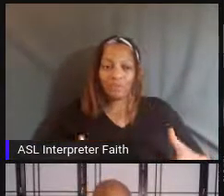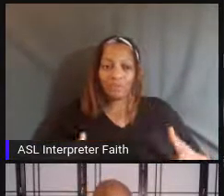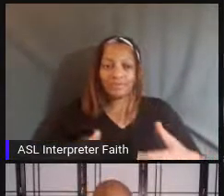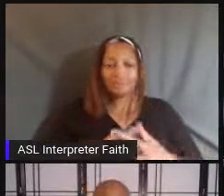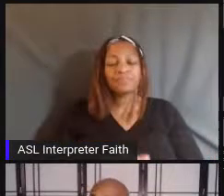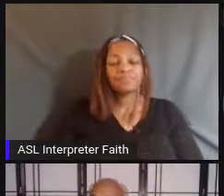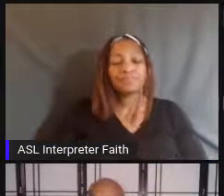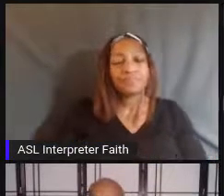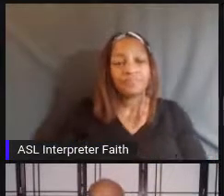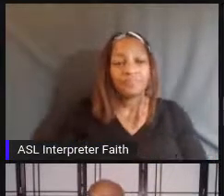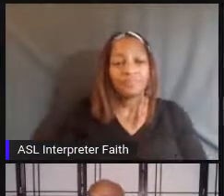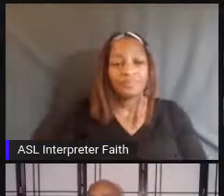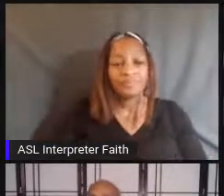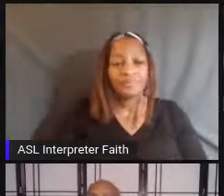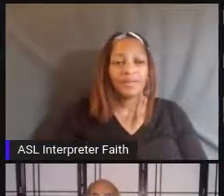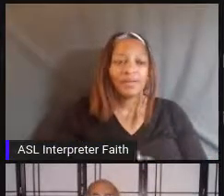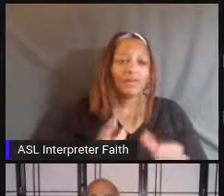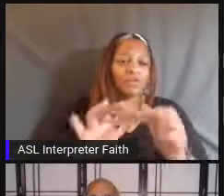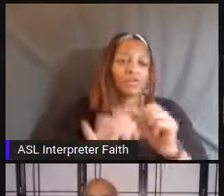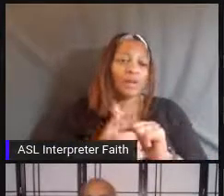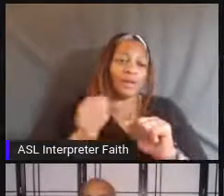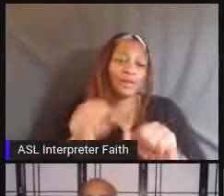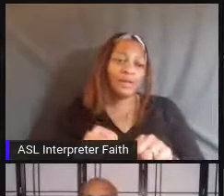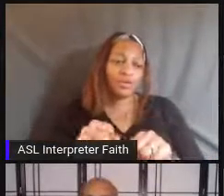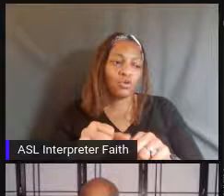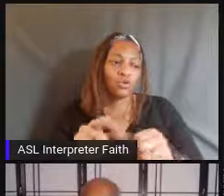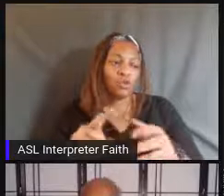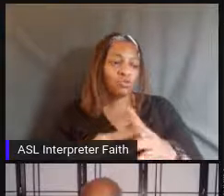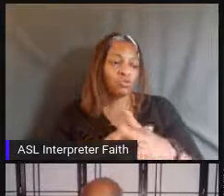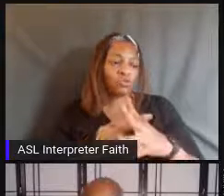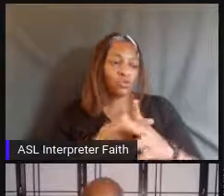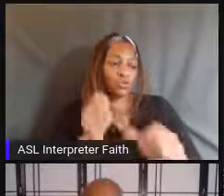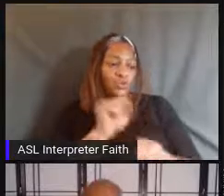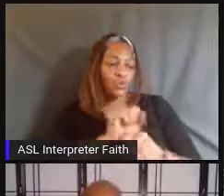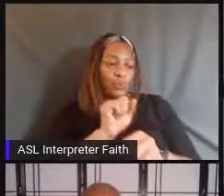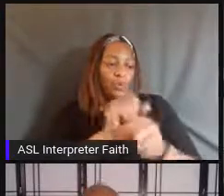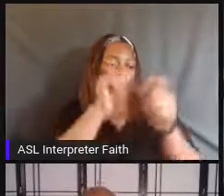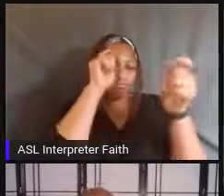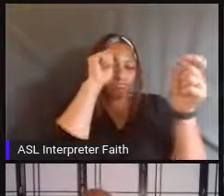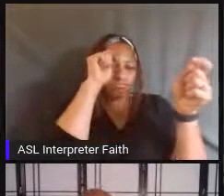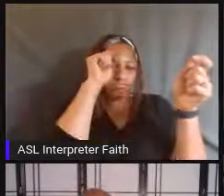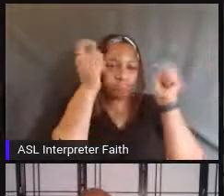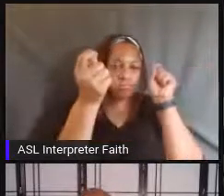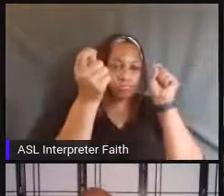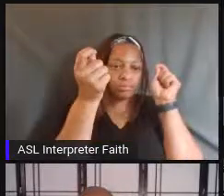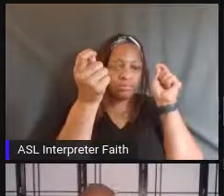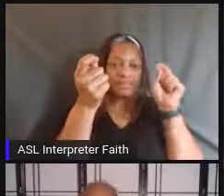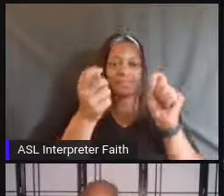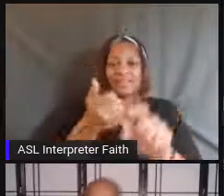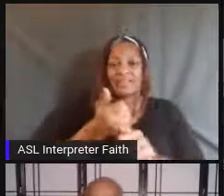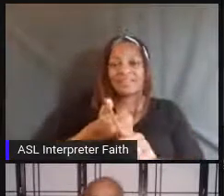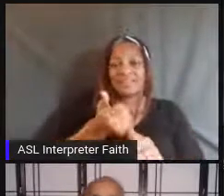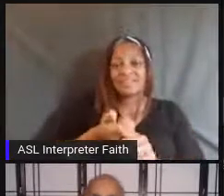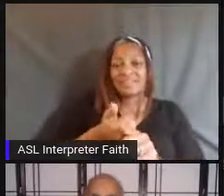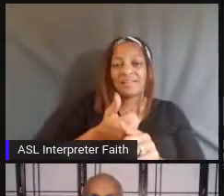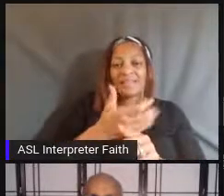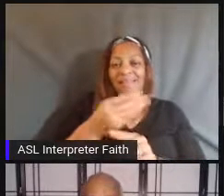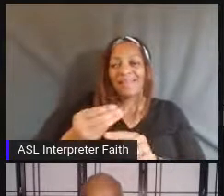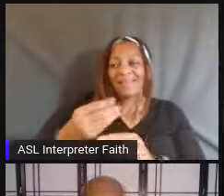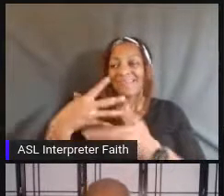bodies? And how can you start to do the work to change that in yourself and then